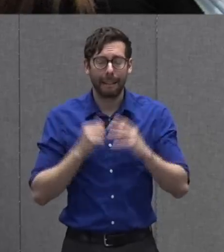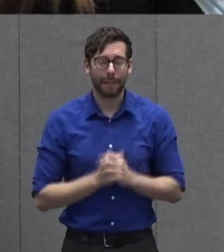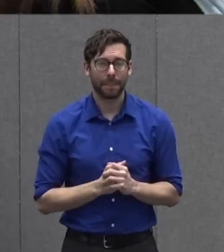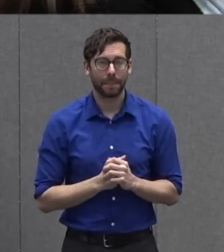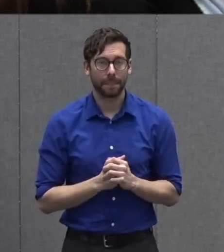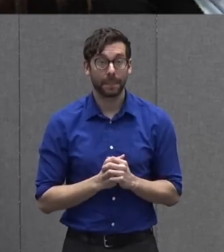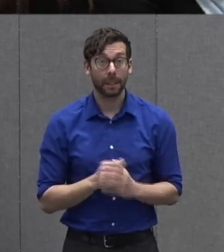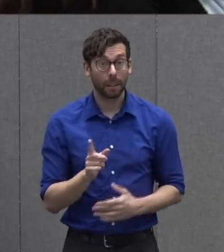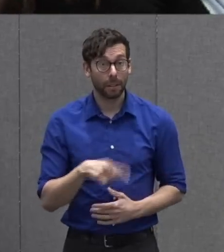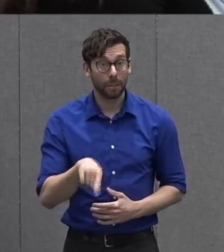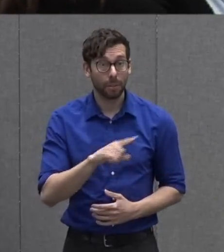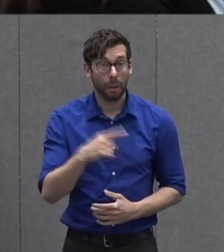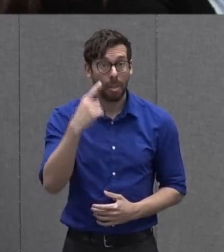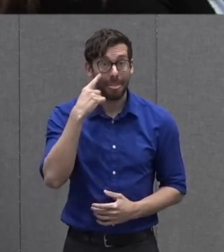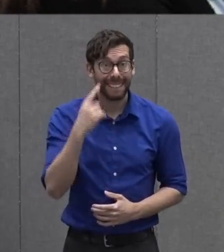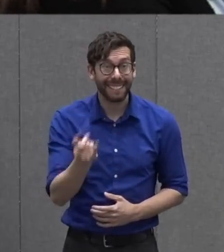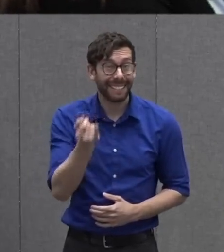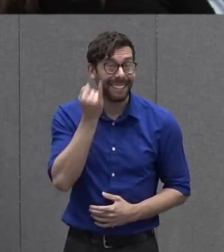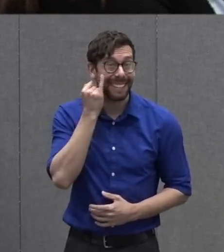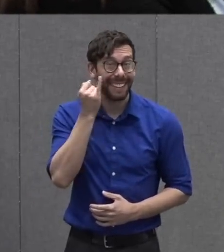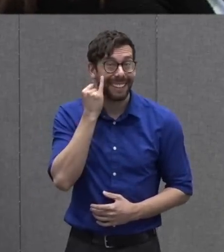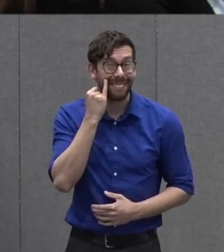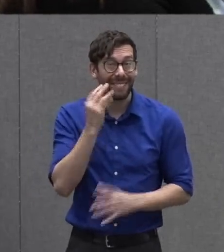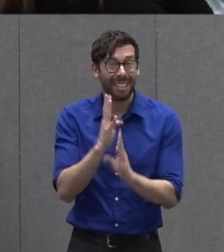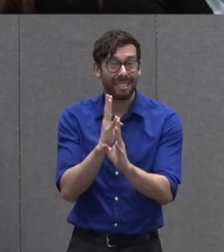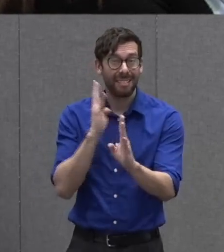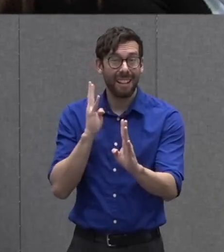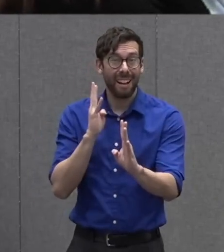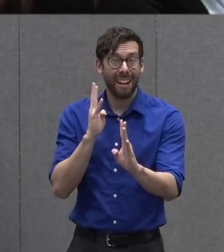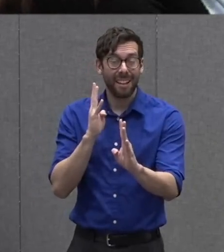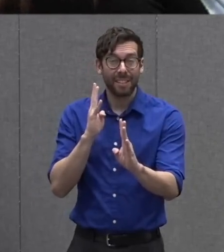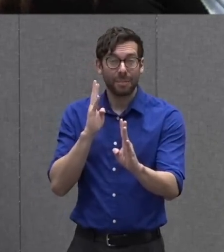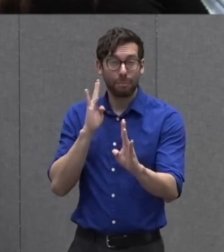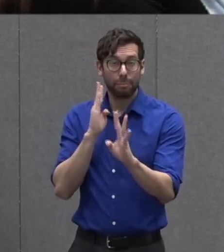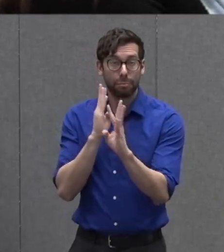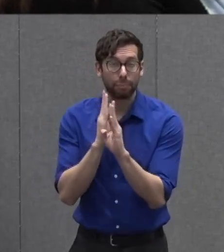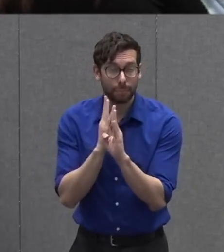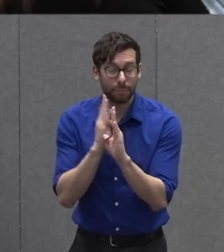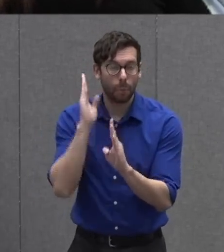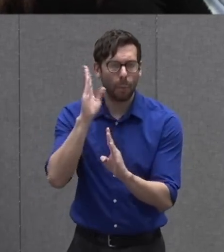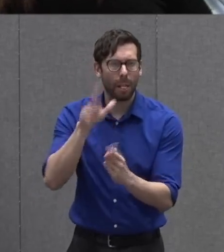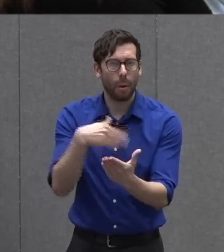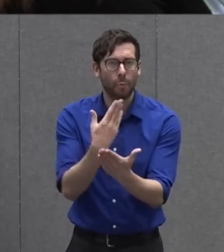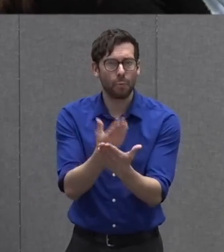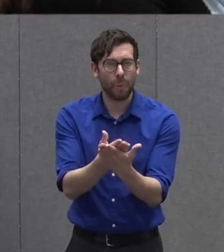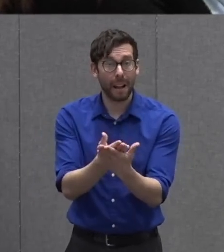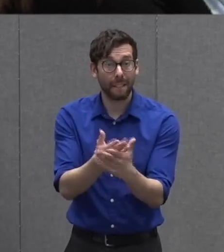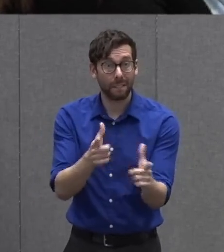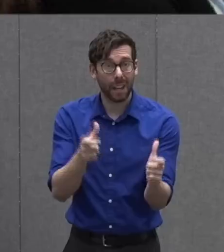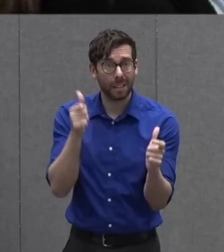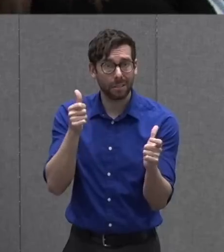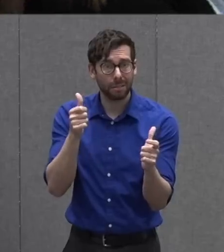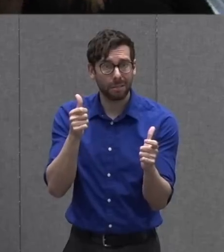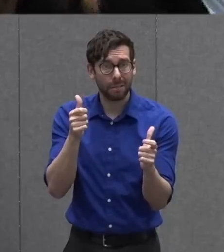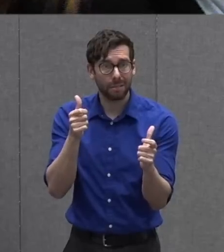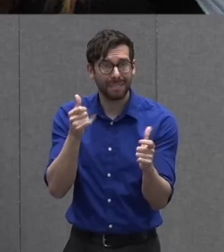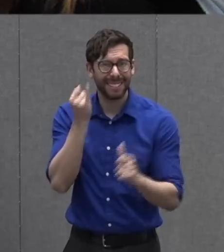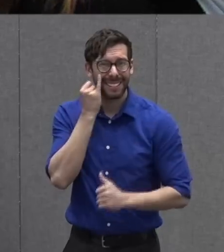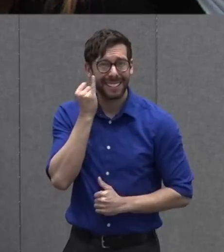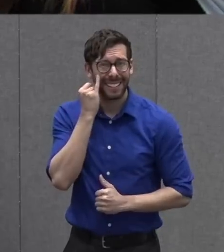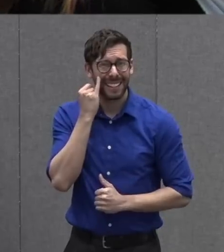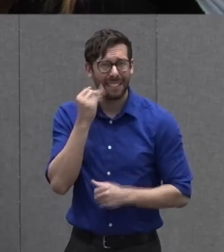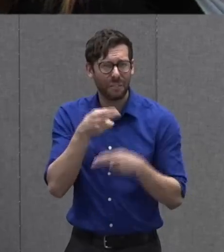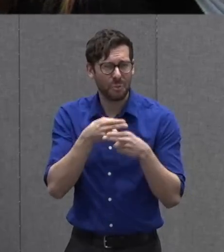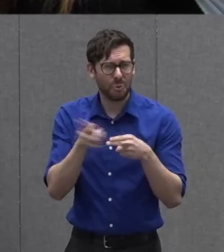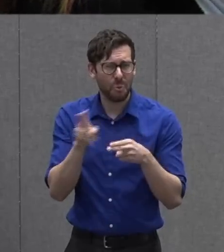lines, will they get there faster? Does moving in a shorter line get you there faster? I'm